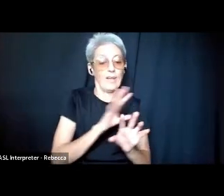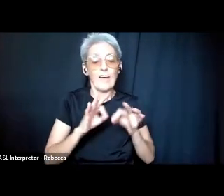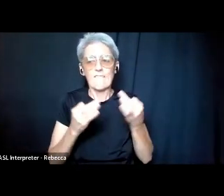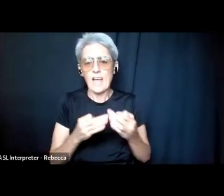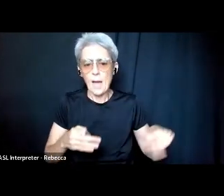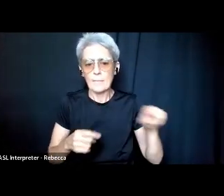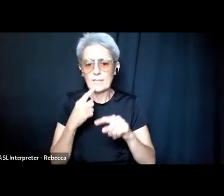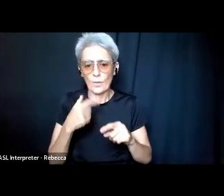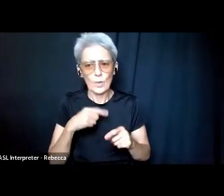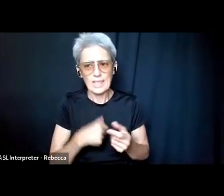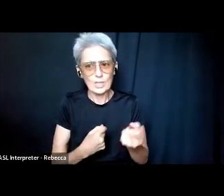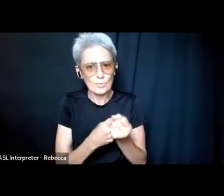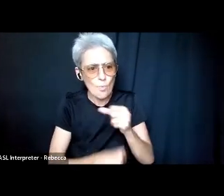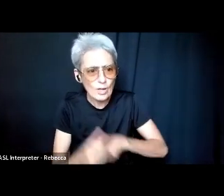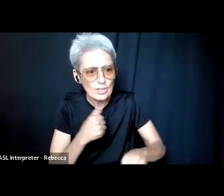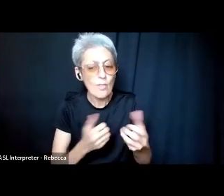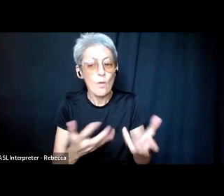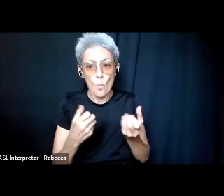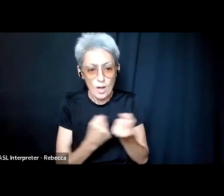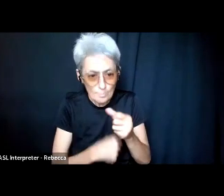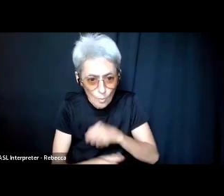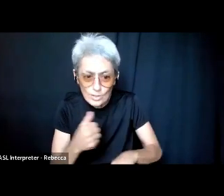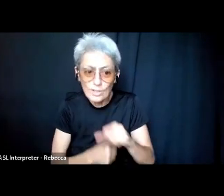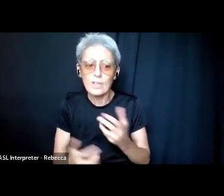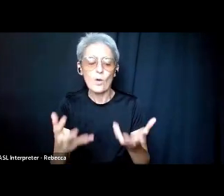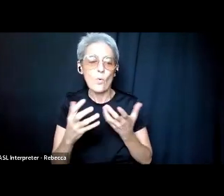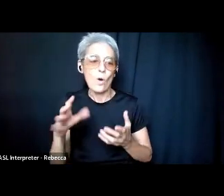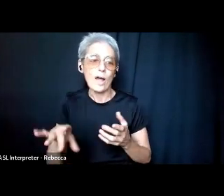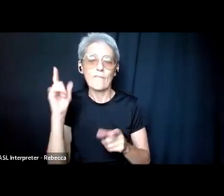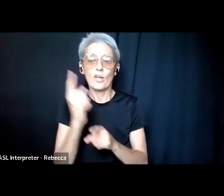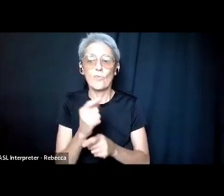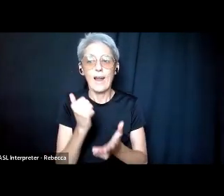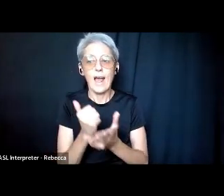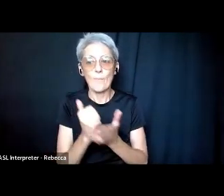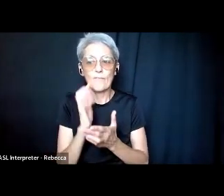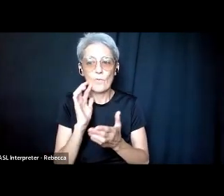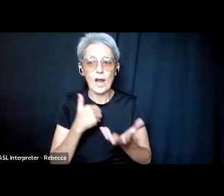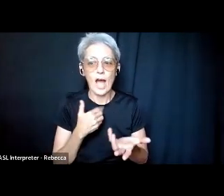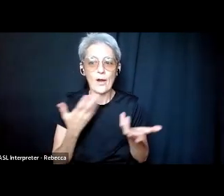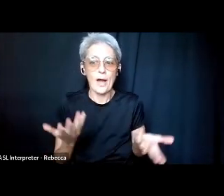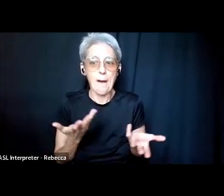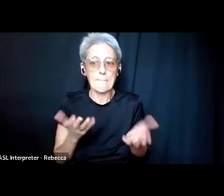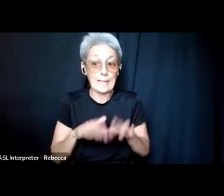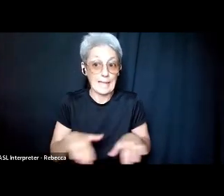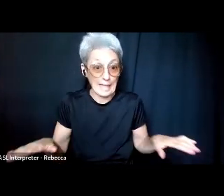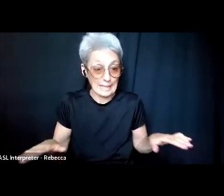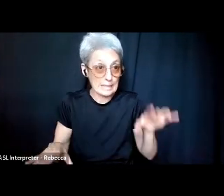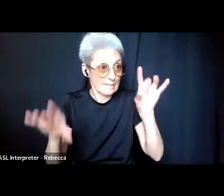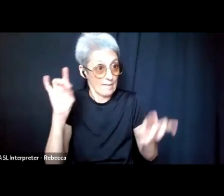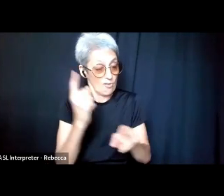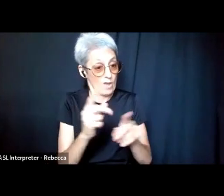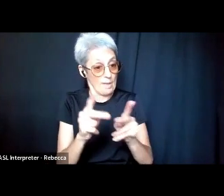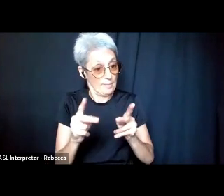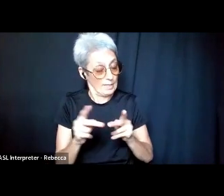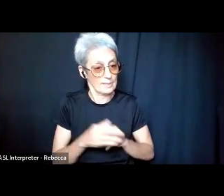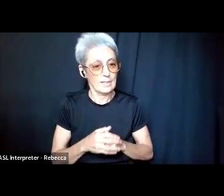other. We need to support each other. We want to get the right help for our kids, but we need to also look out for